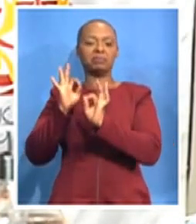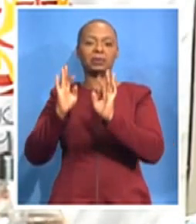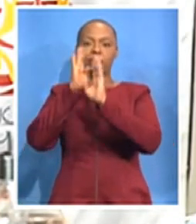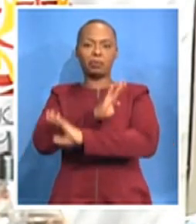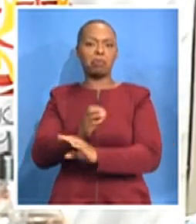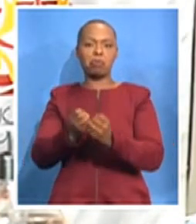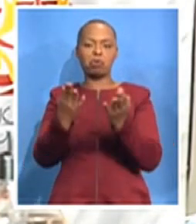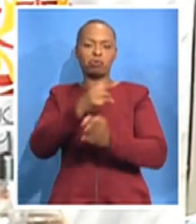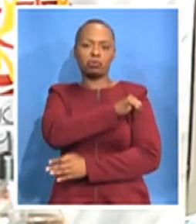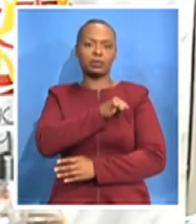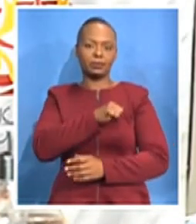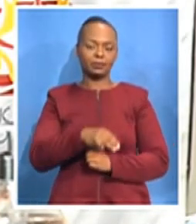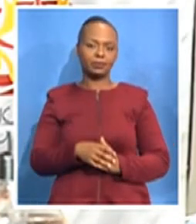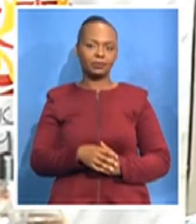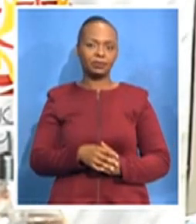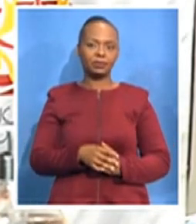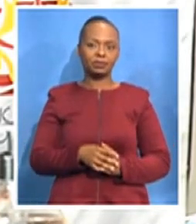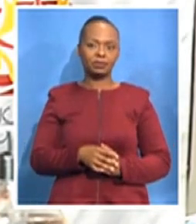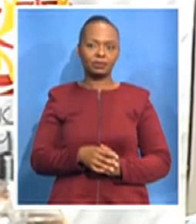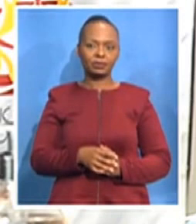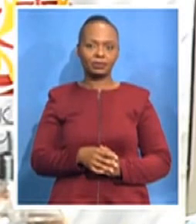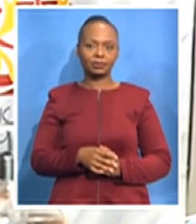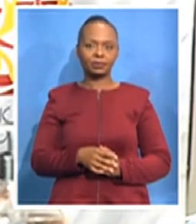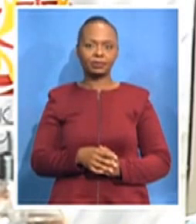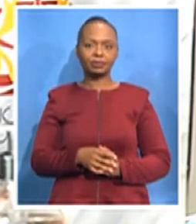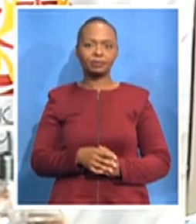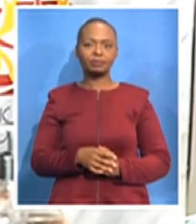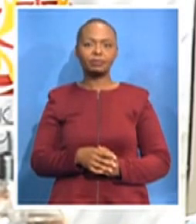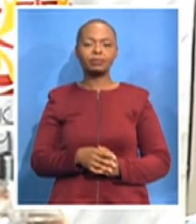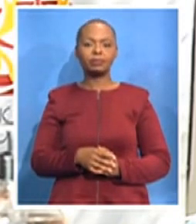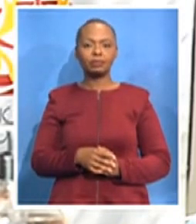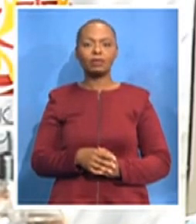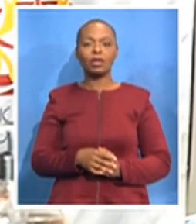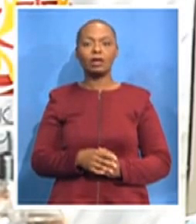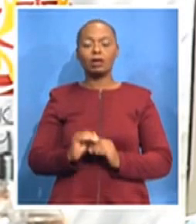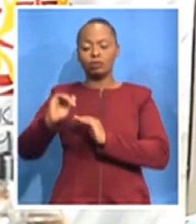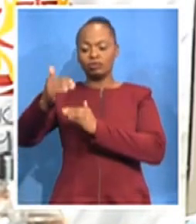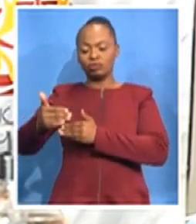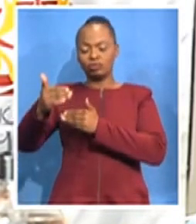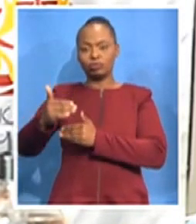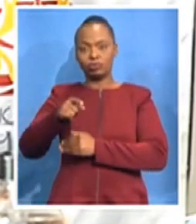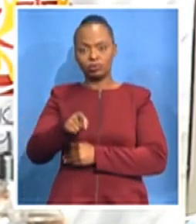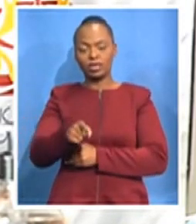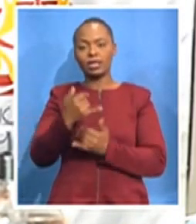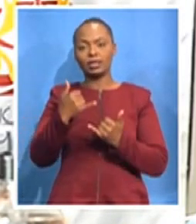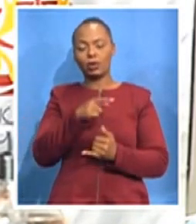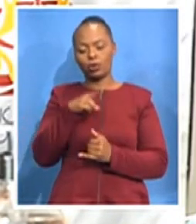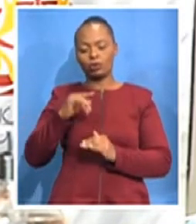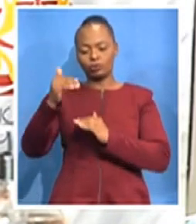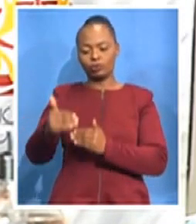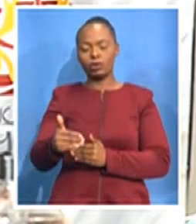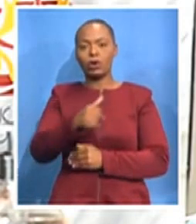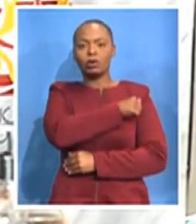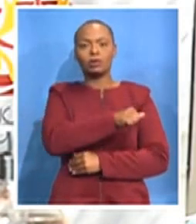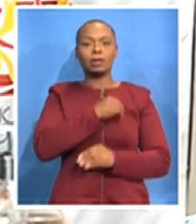In the medium to long term, the department must ensure that the hospitals have a business continuity management plan regarding the manner